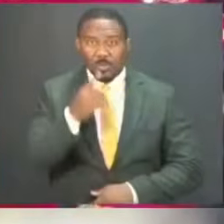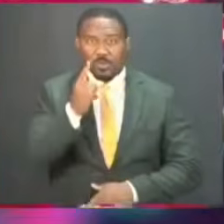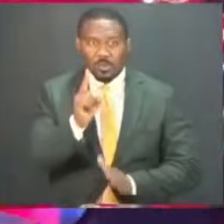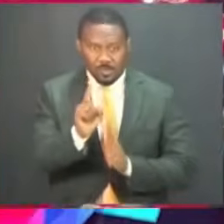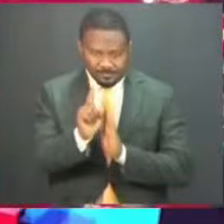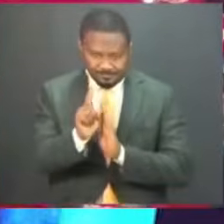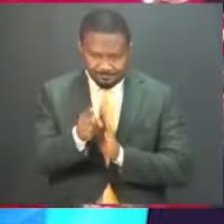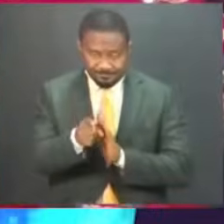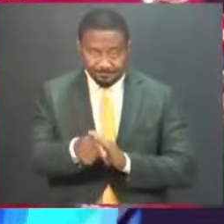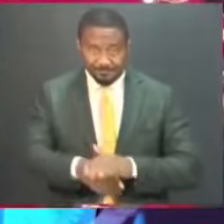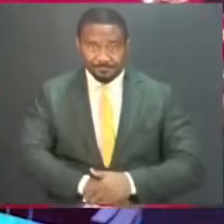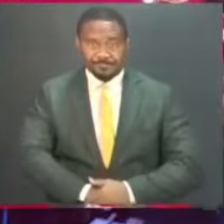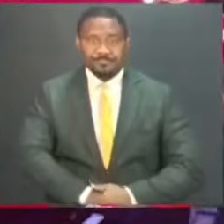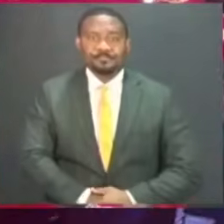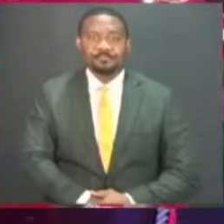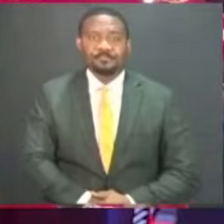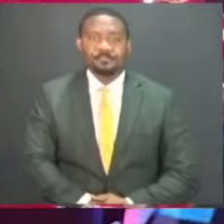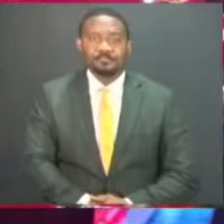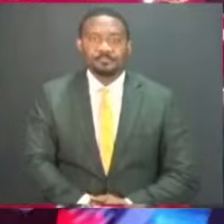patrons.